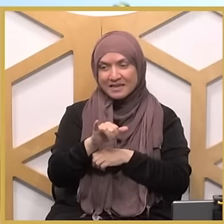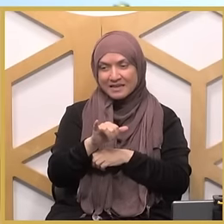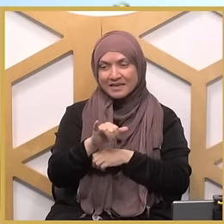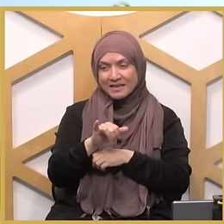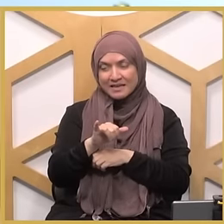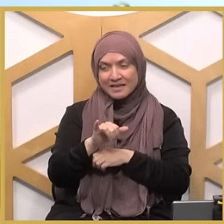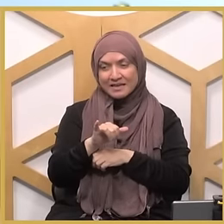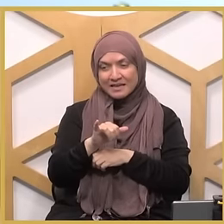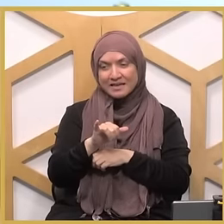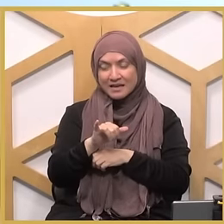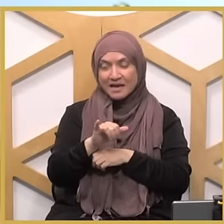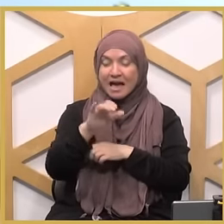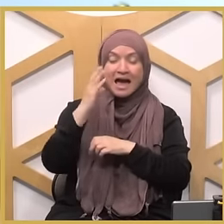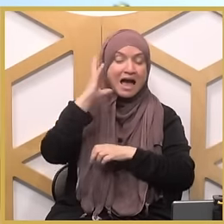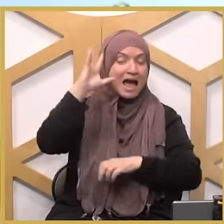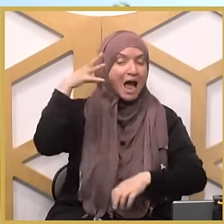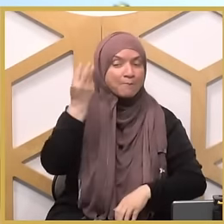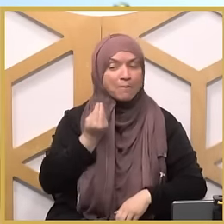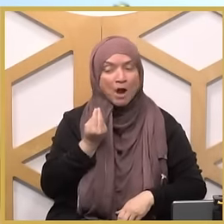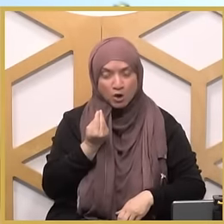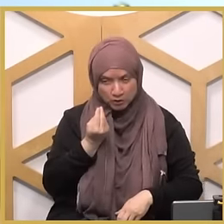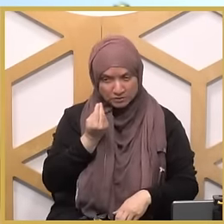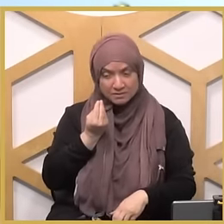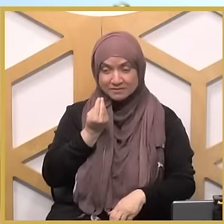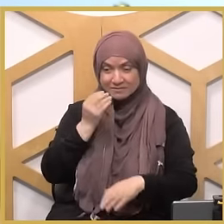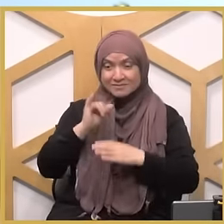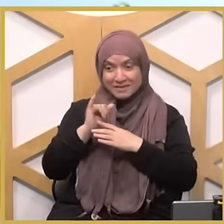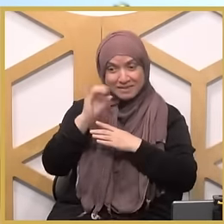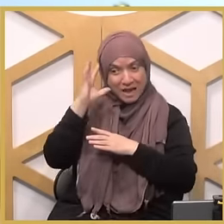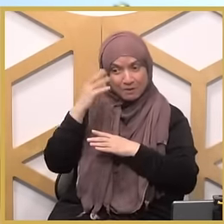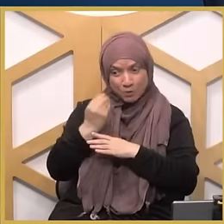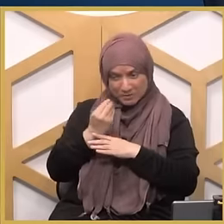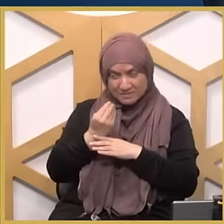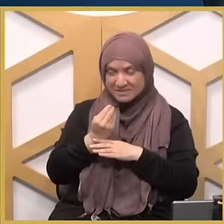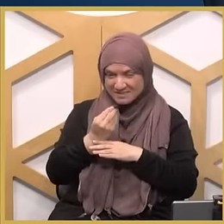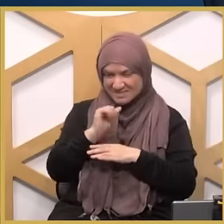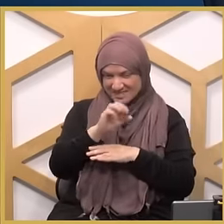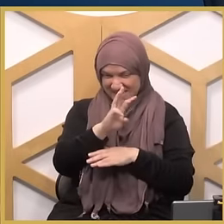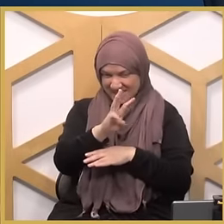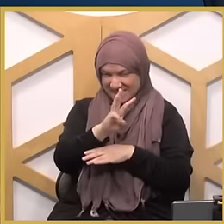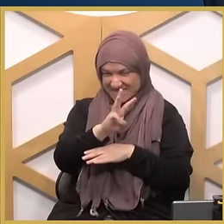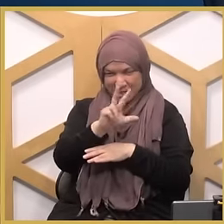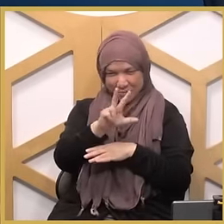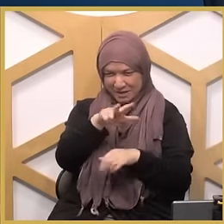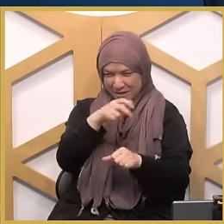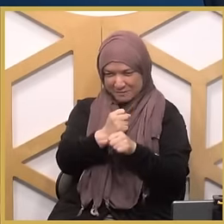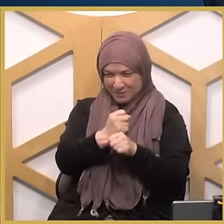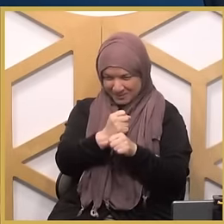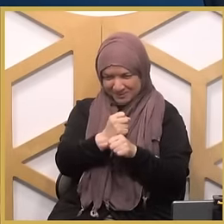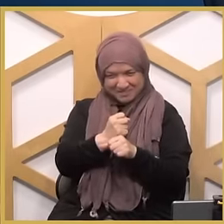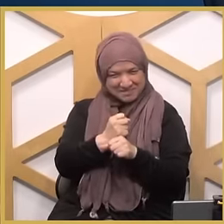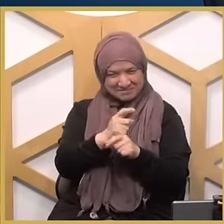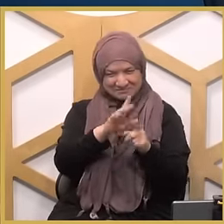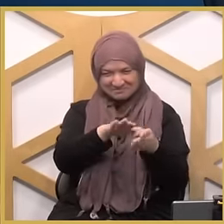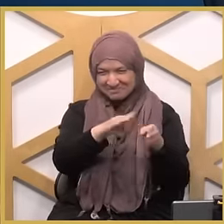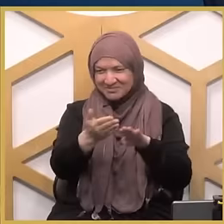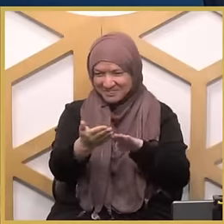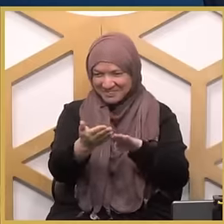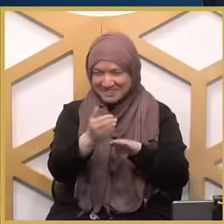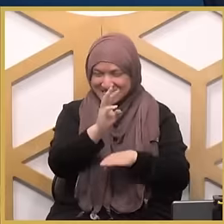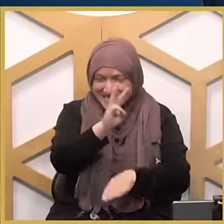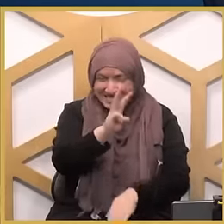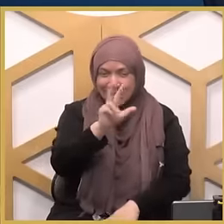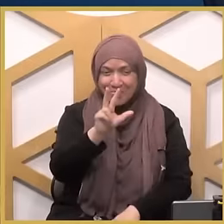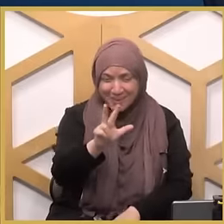the risk. Like, the older you get... So can I share something about Uthman radiallahu anhu? Why would Allah subhanahu wa ta'ala... That's personal interpretation,